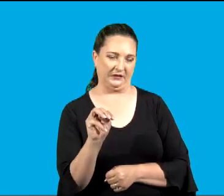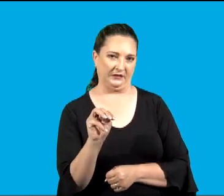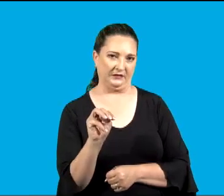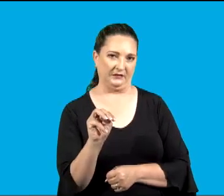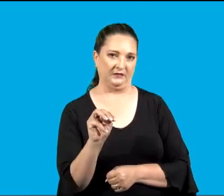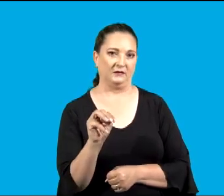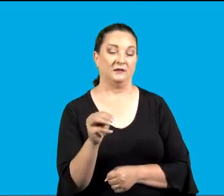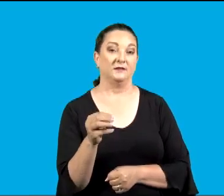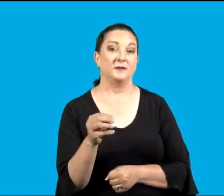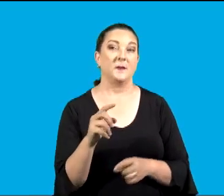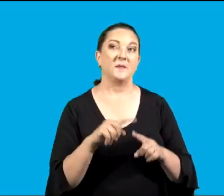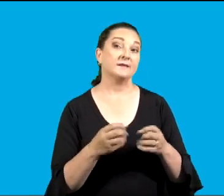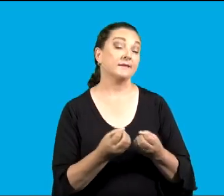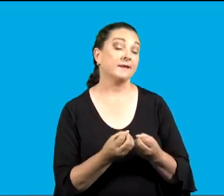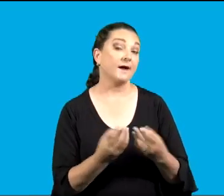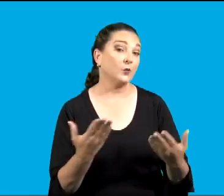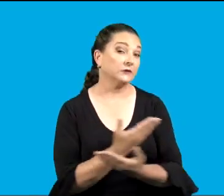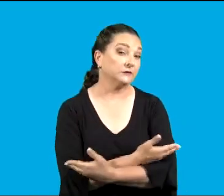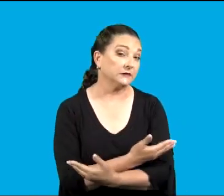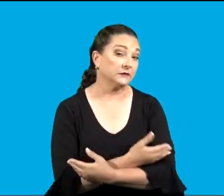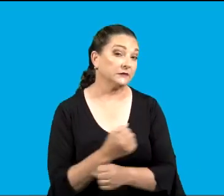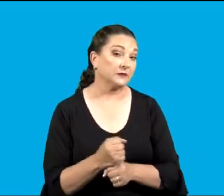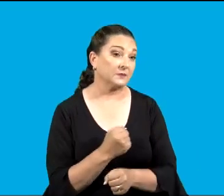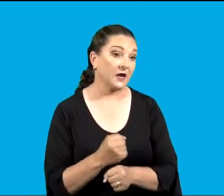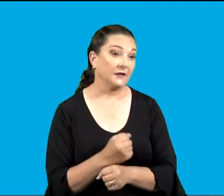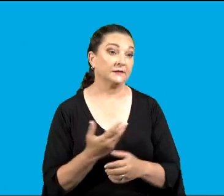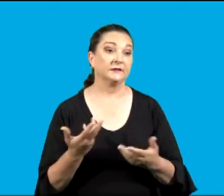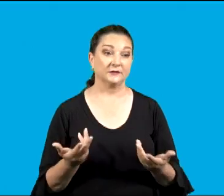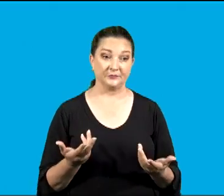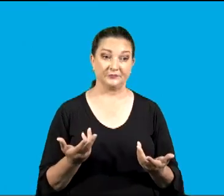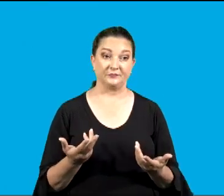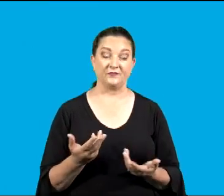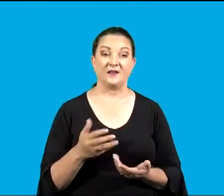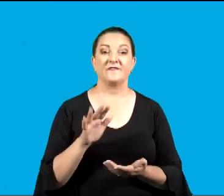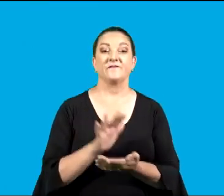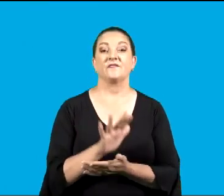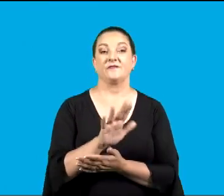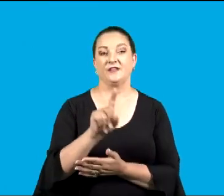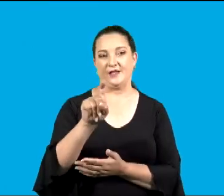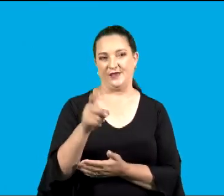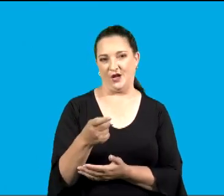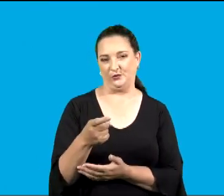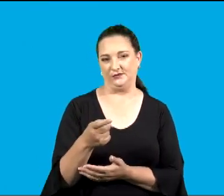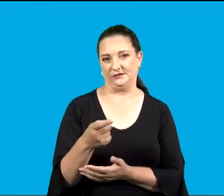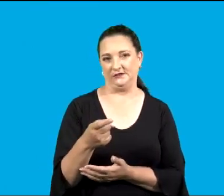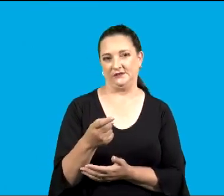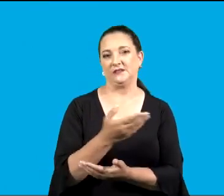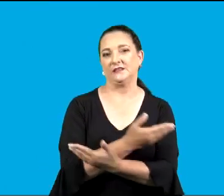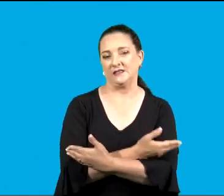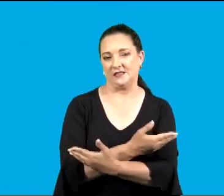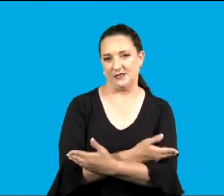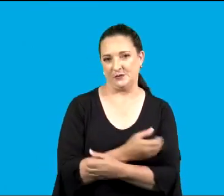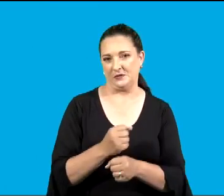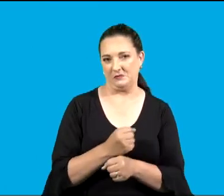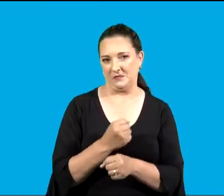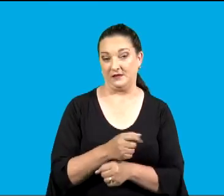t-shirt, and we have produced how many t-shirts? We have produced 15,000